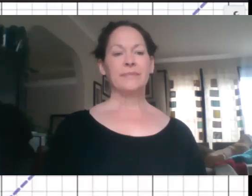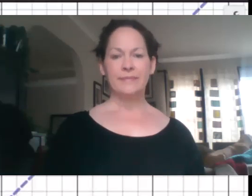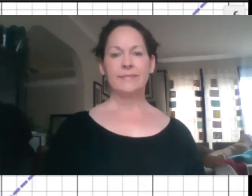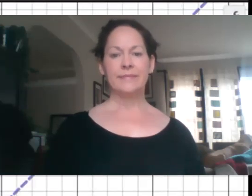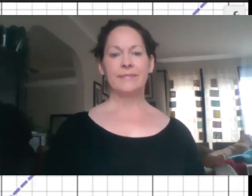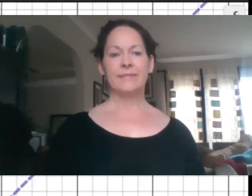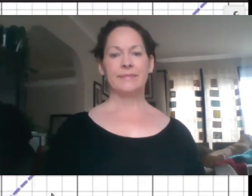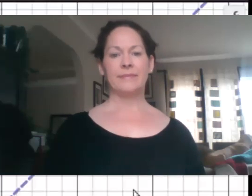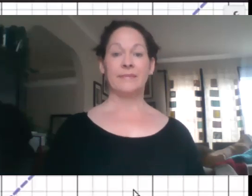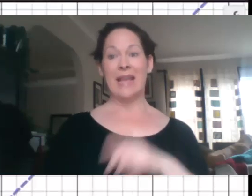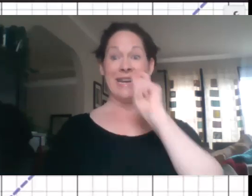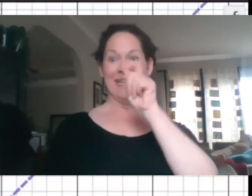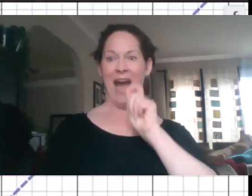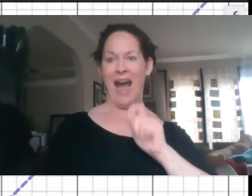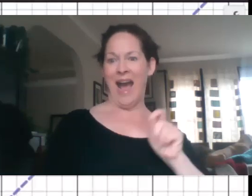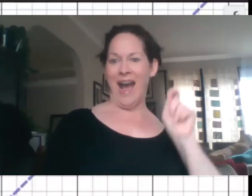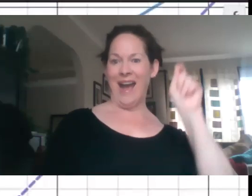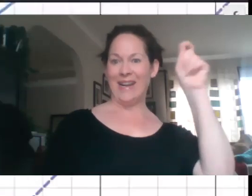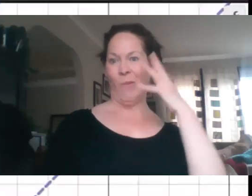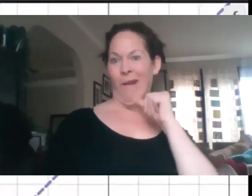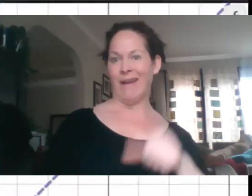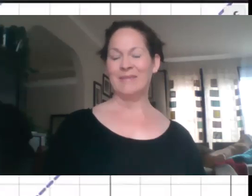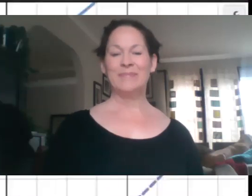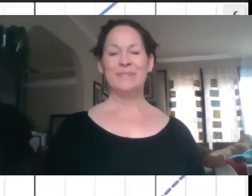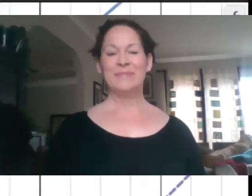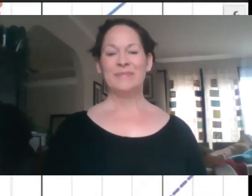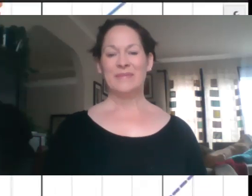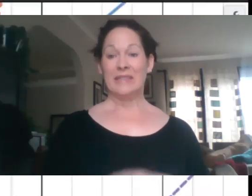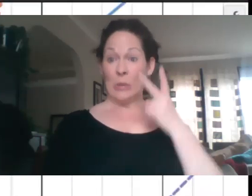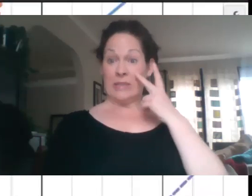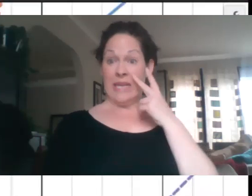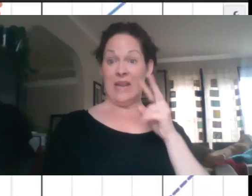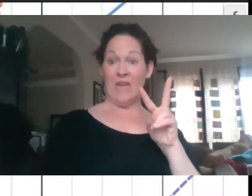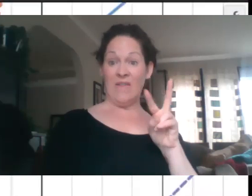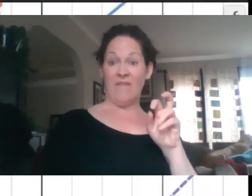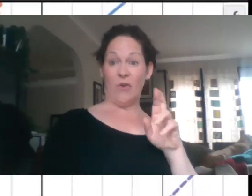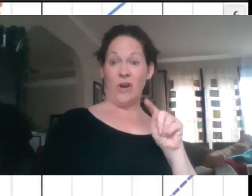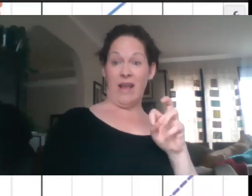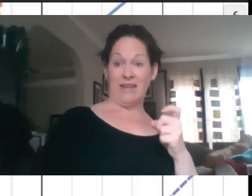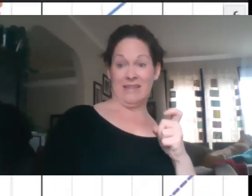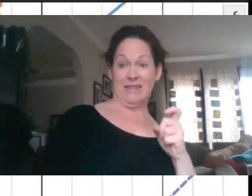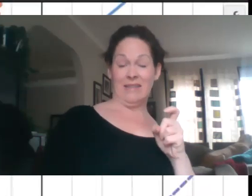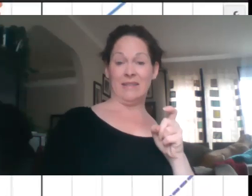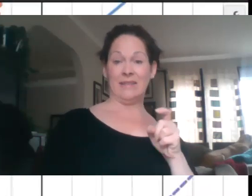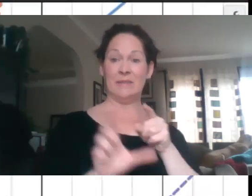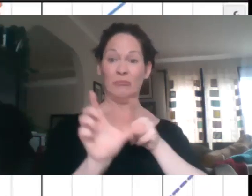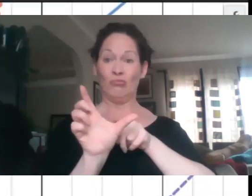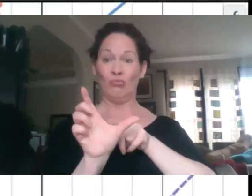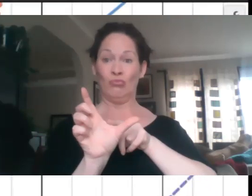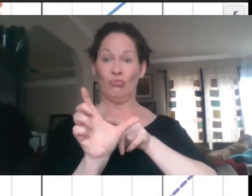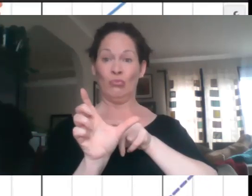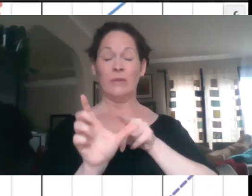All right. And I'll make it dotted, and I'll zoom in near that vertex. So x plus 3